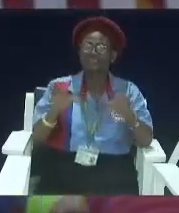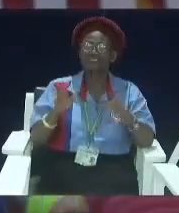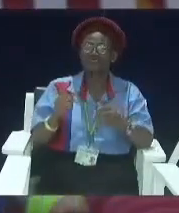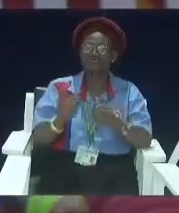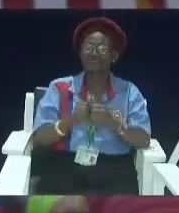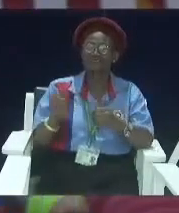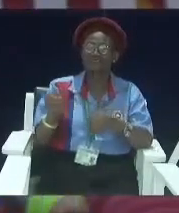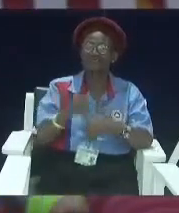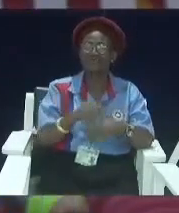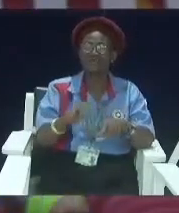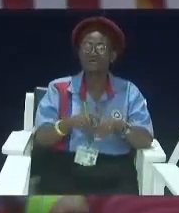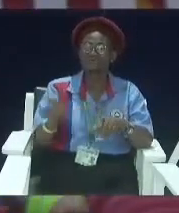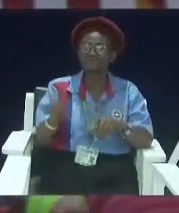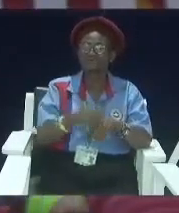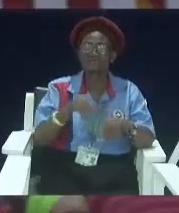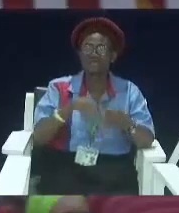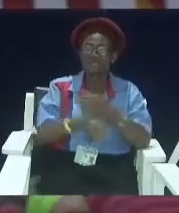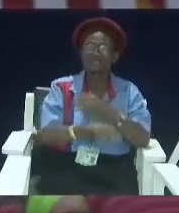as we are entering the new year,